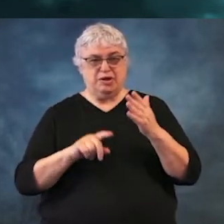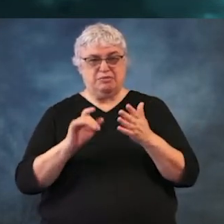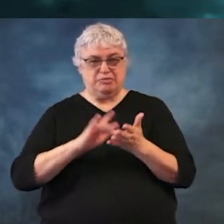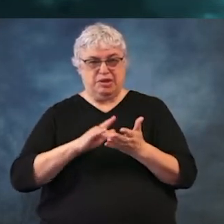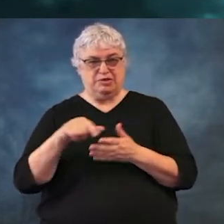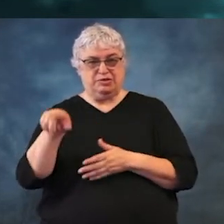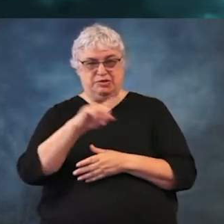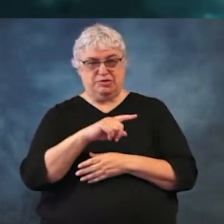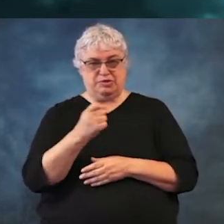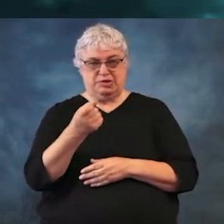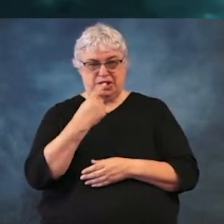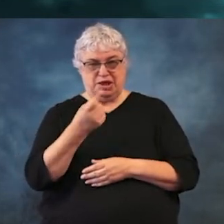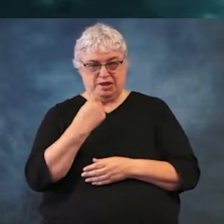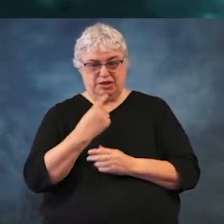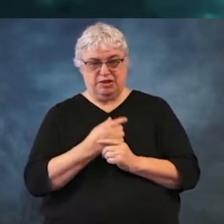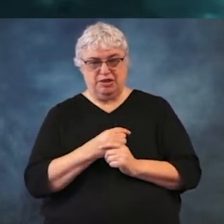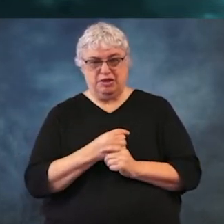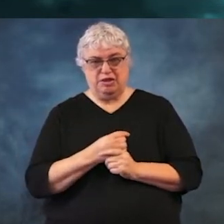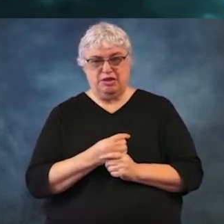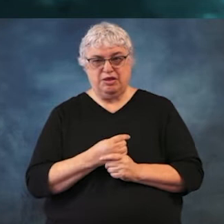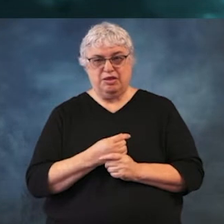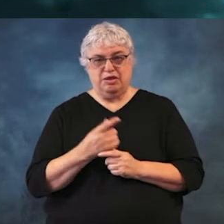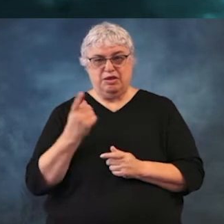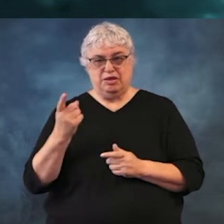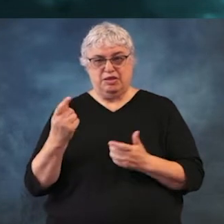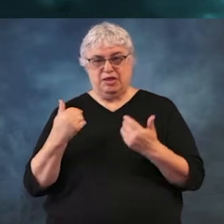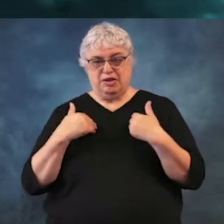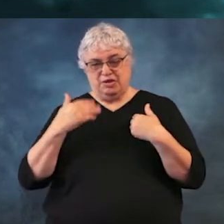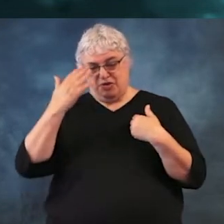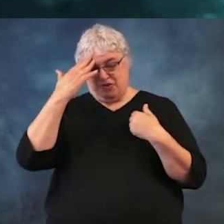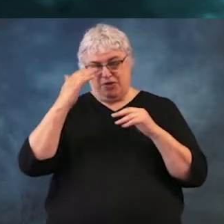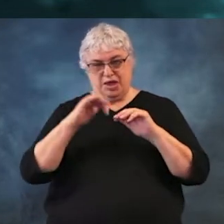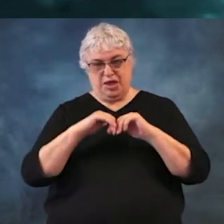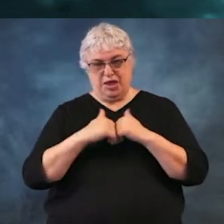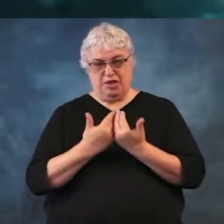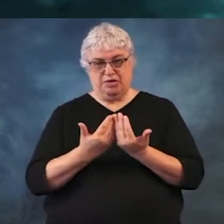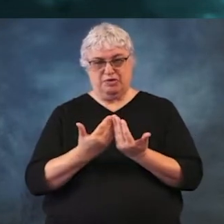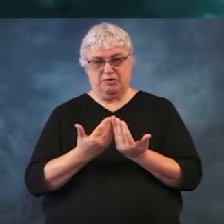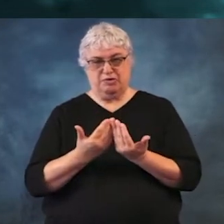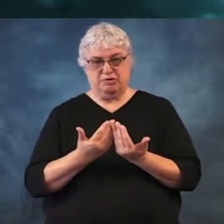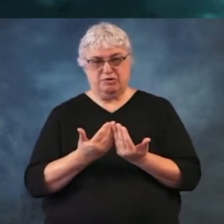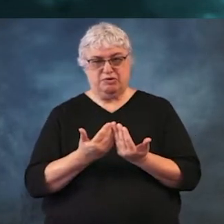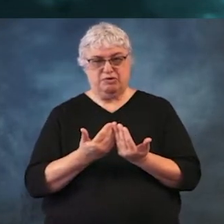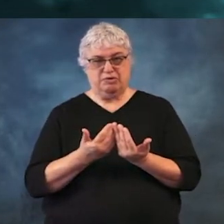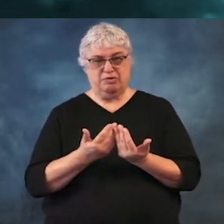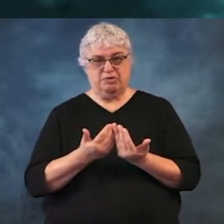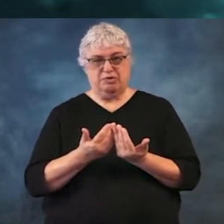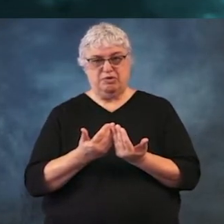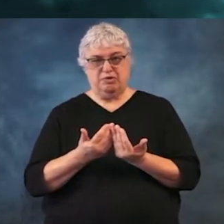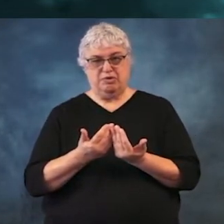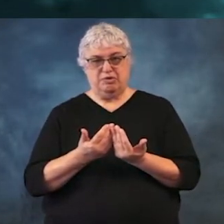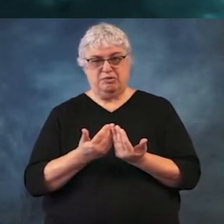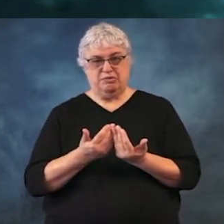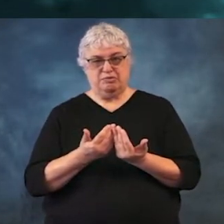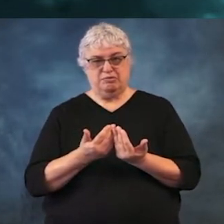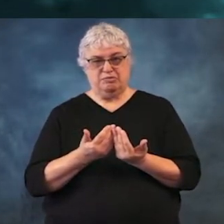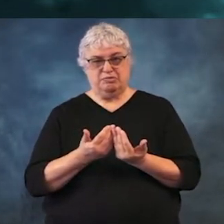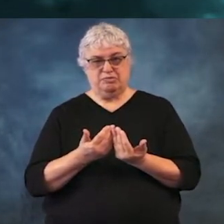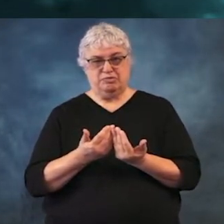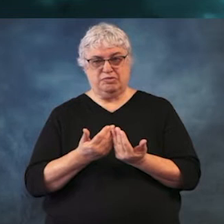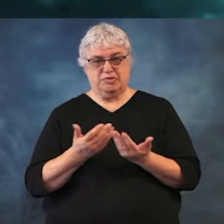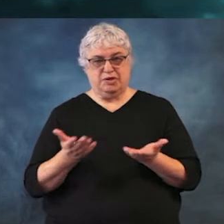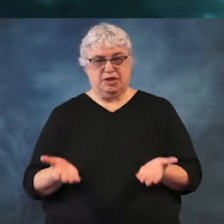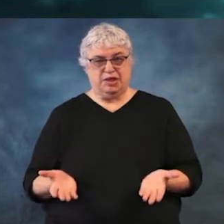make sure that they're trained to know how to, to make sure that they know how to lift